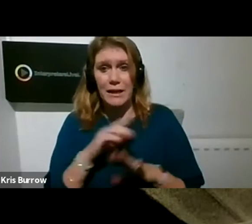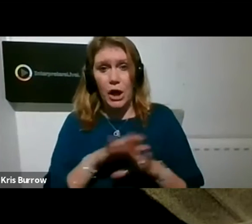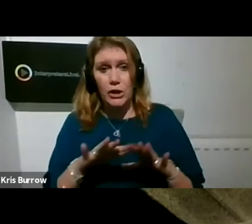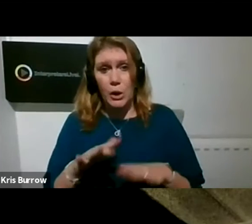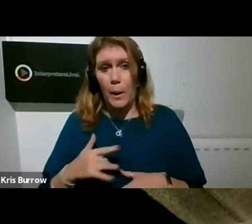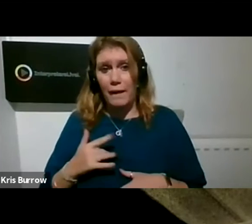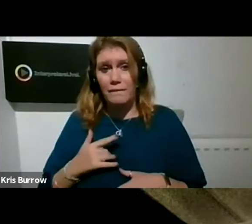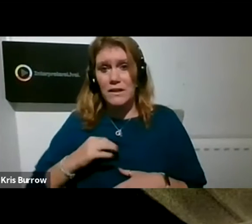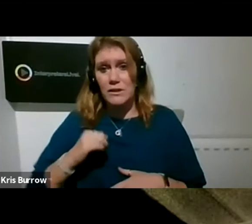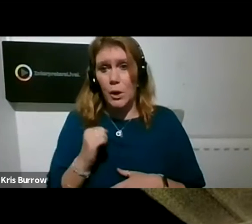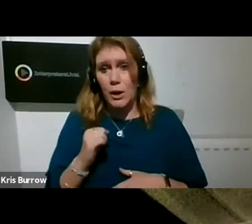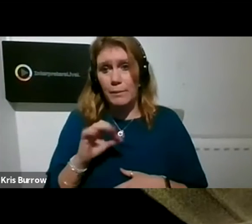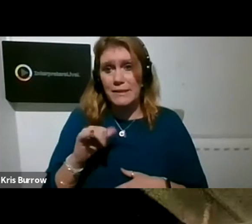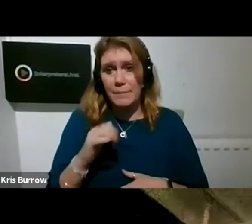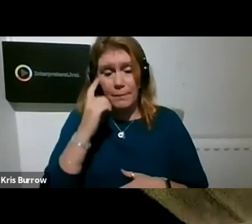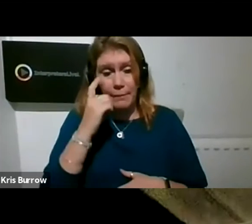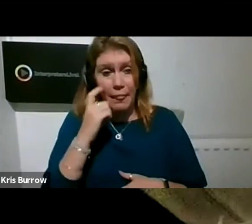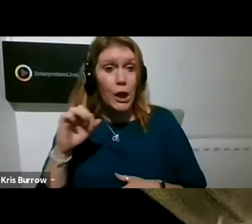should.